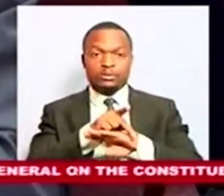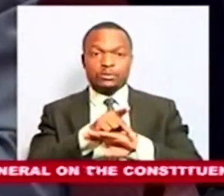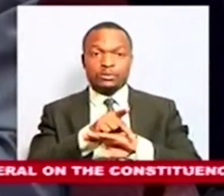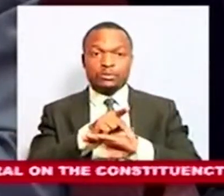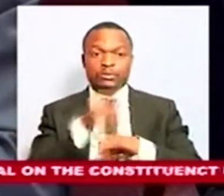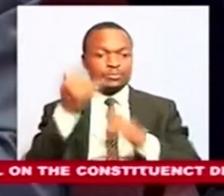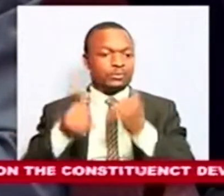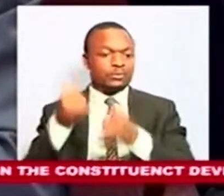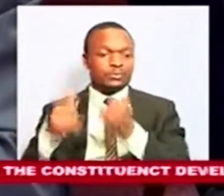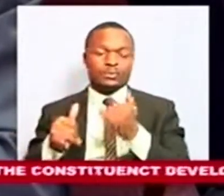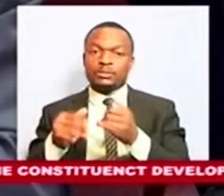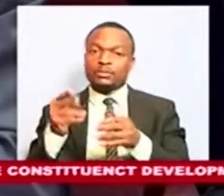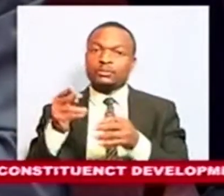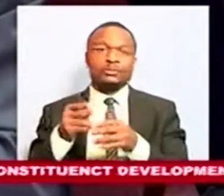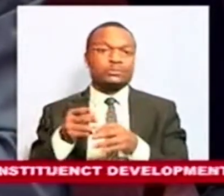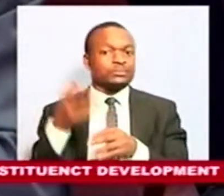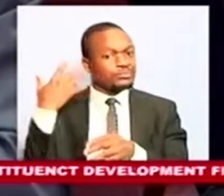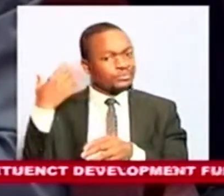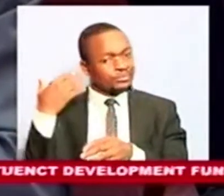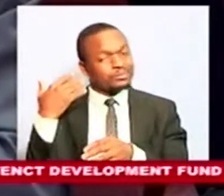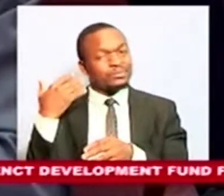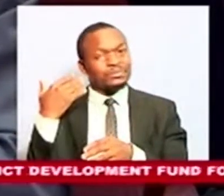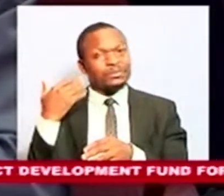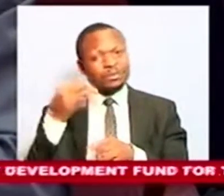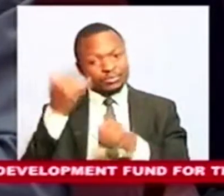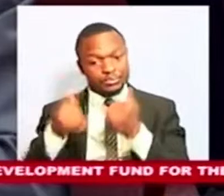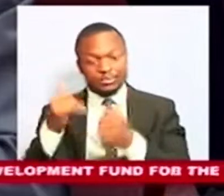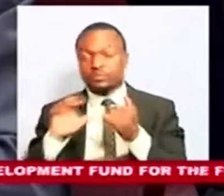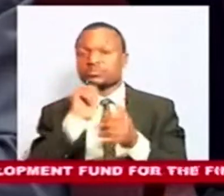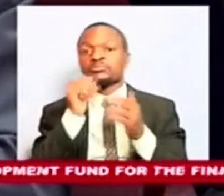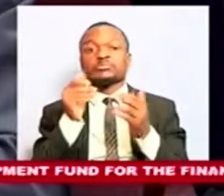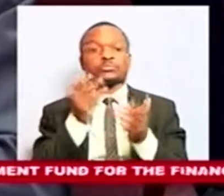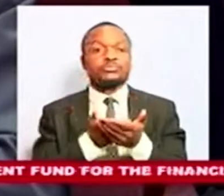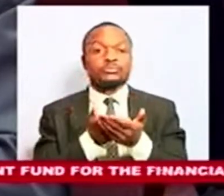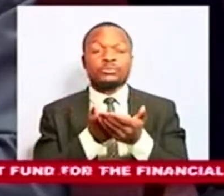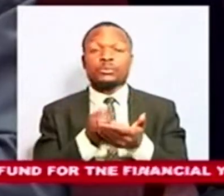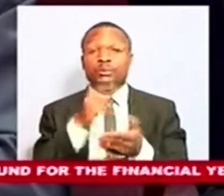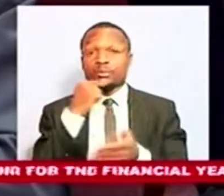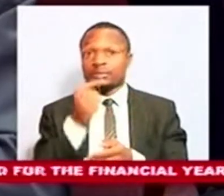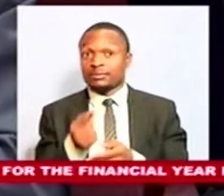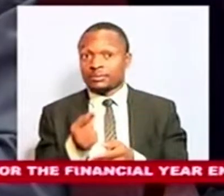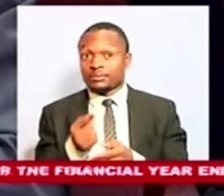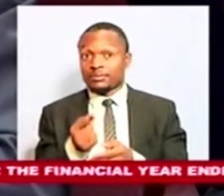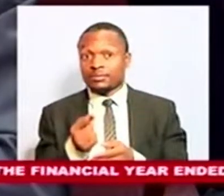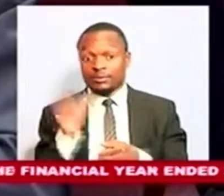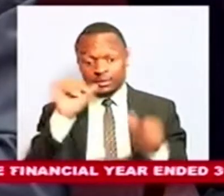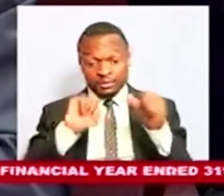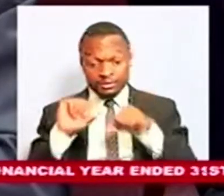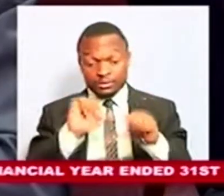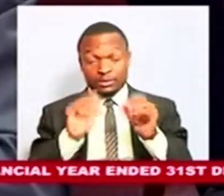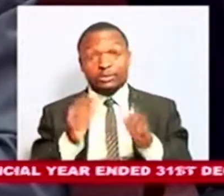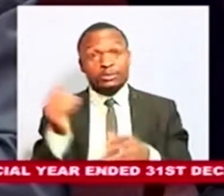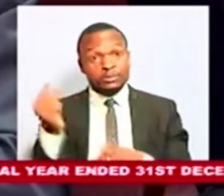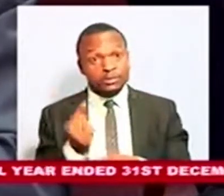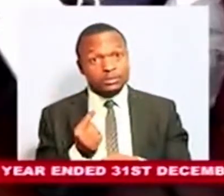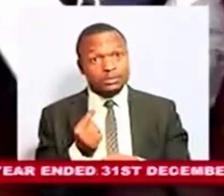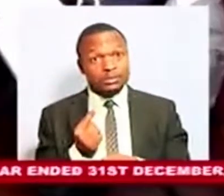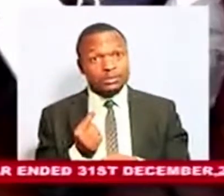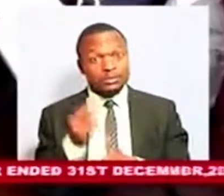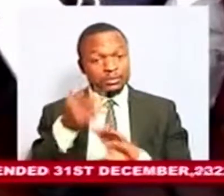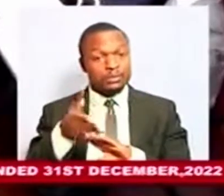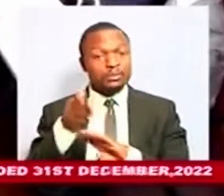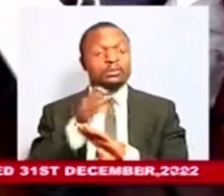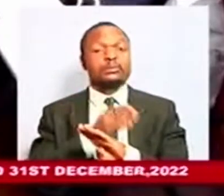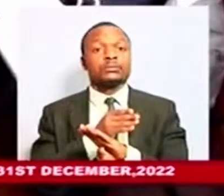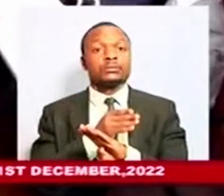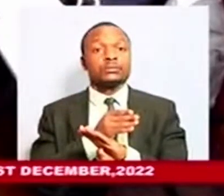this project, Chair. For the completion, Chair, we did not submit. Are you saying the auditors came before